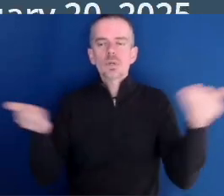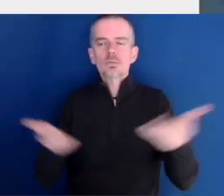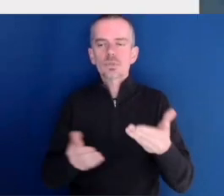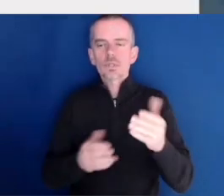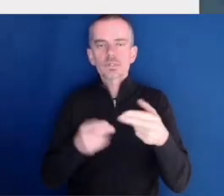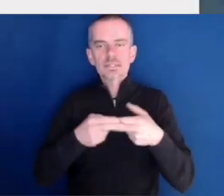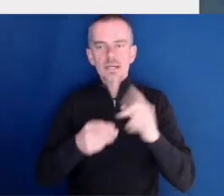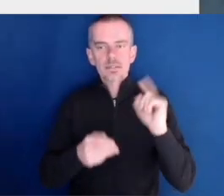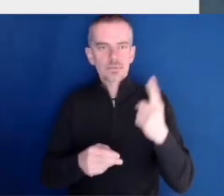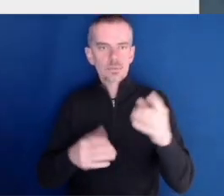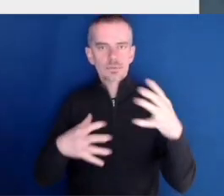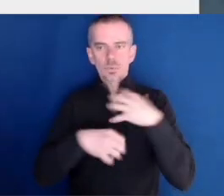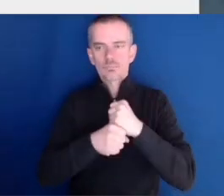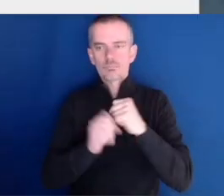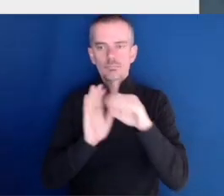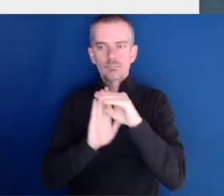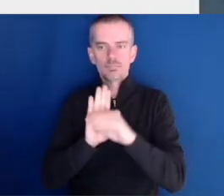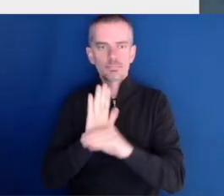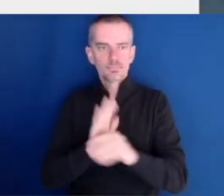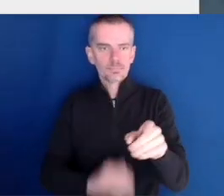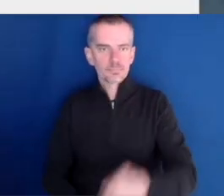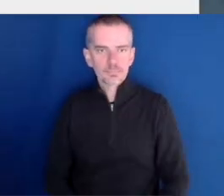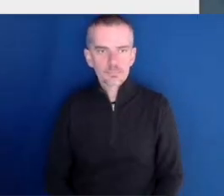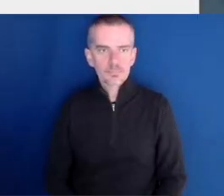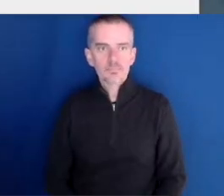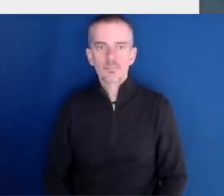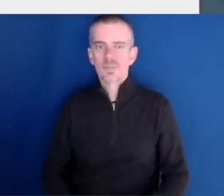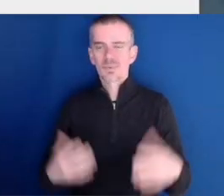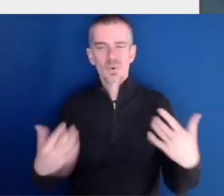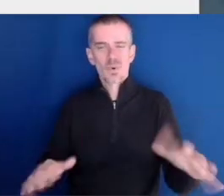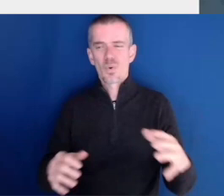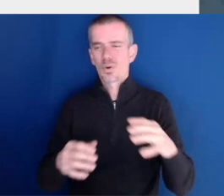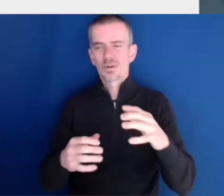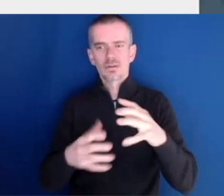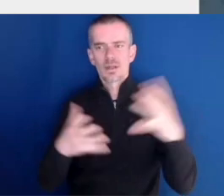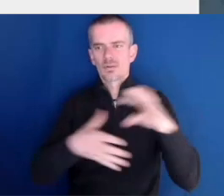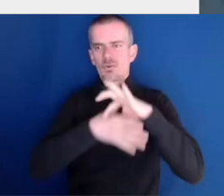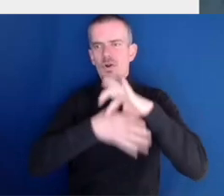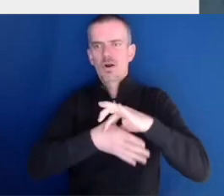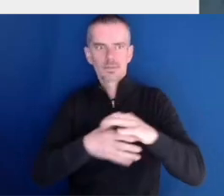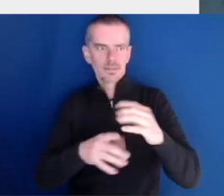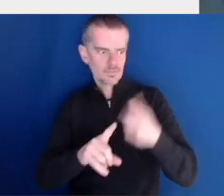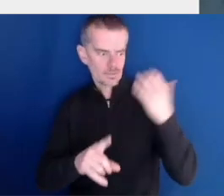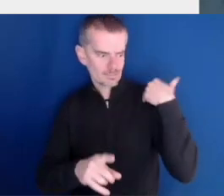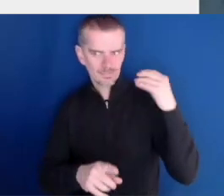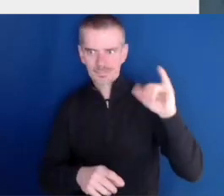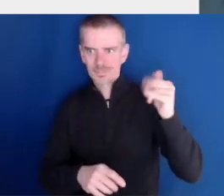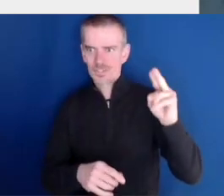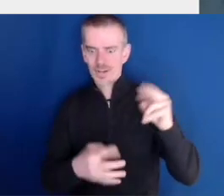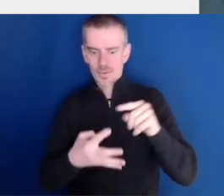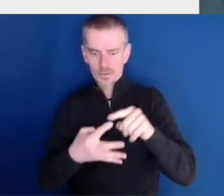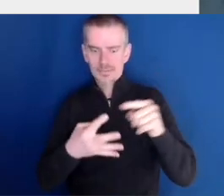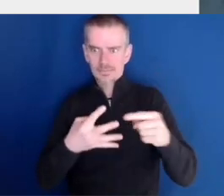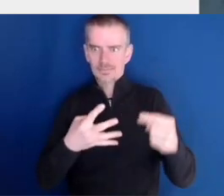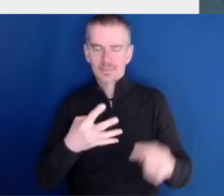go to our session overview. We have covered a lot of ground since early January. So if you'd like to